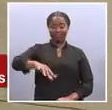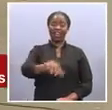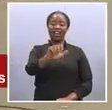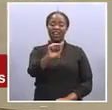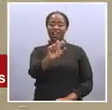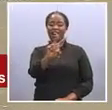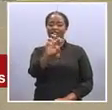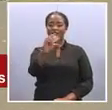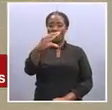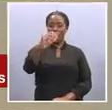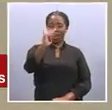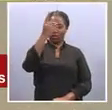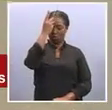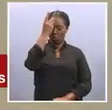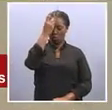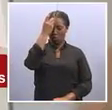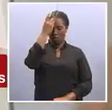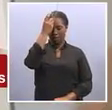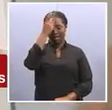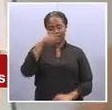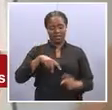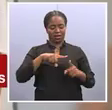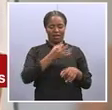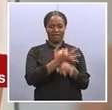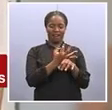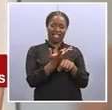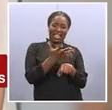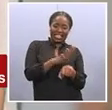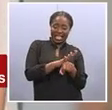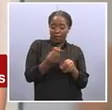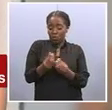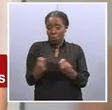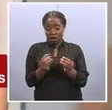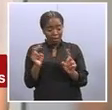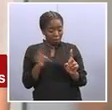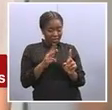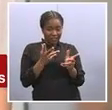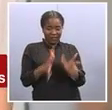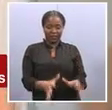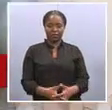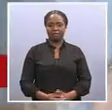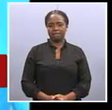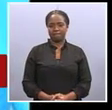to be linked to a failed hijacking during which a father was shot and killed in front of his children.